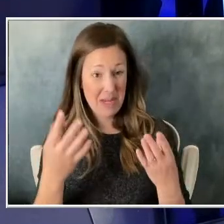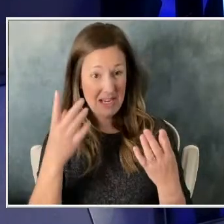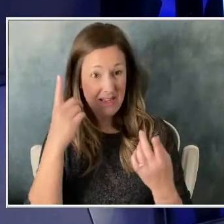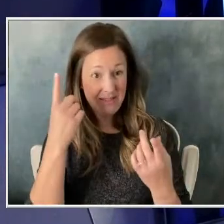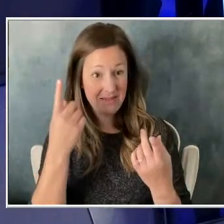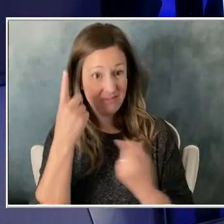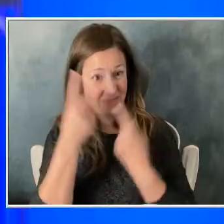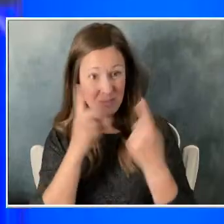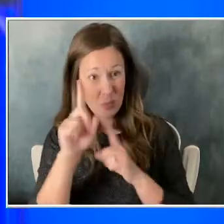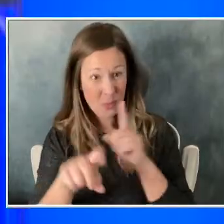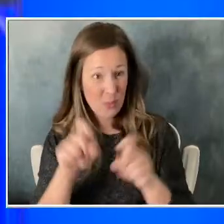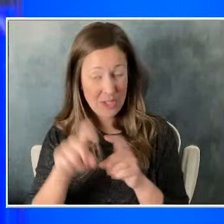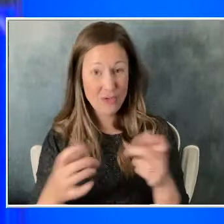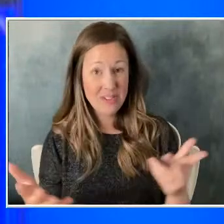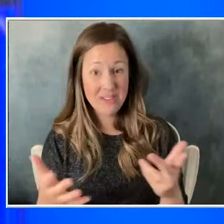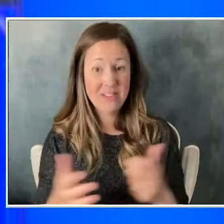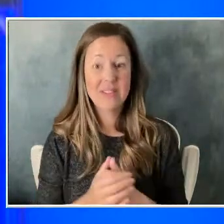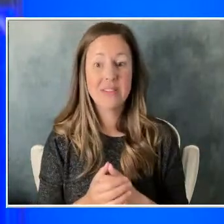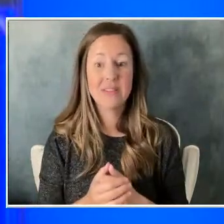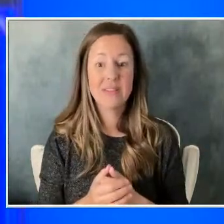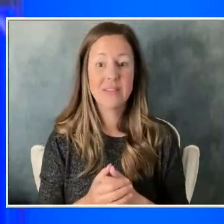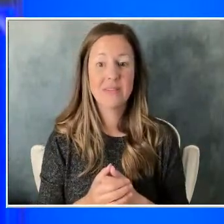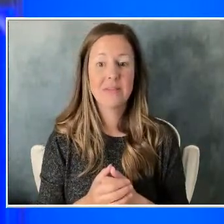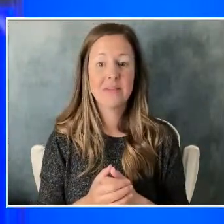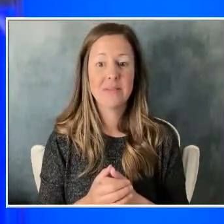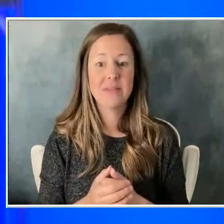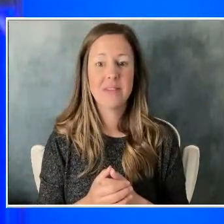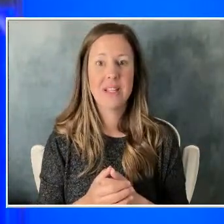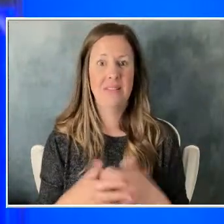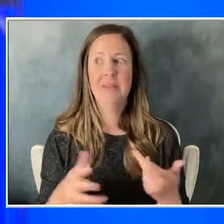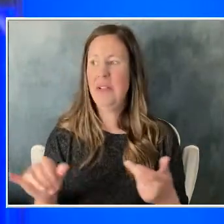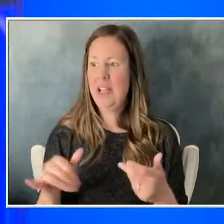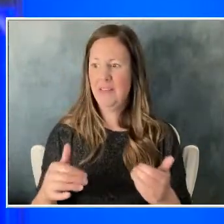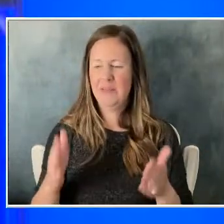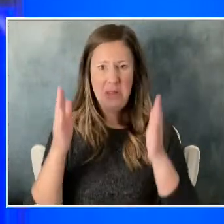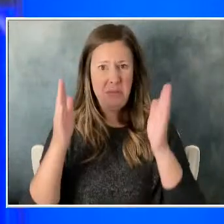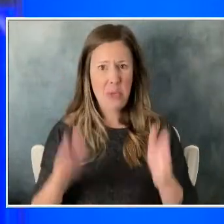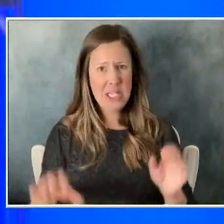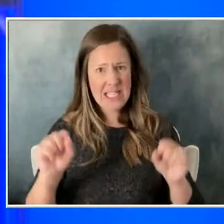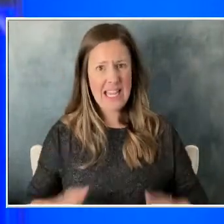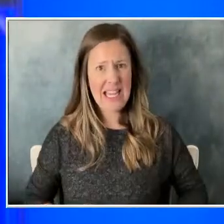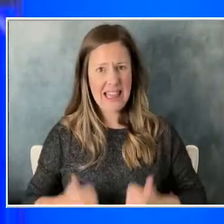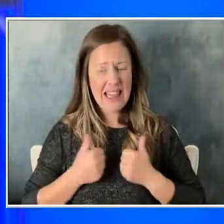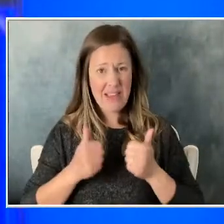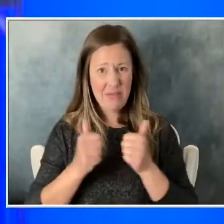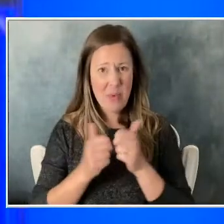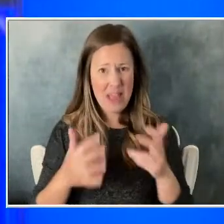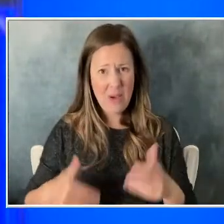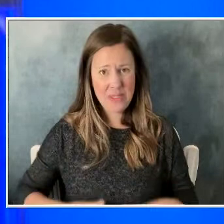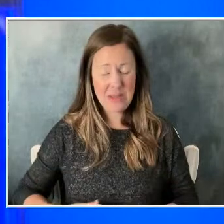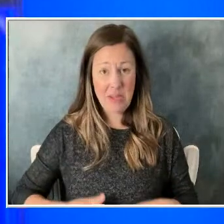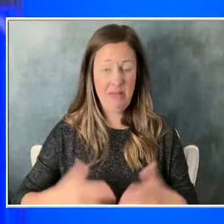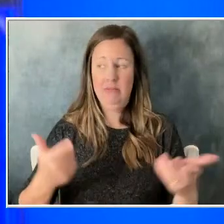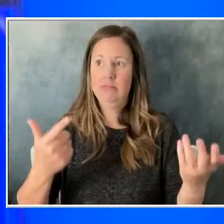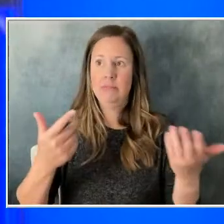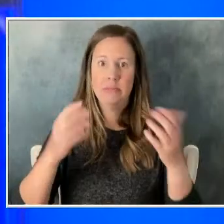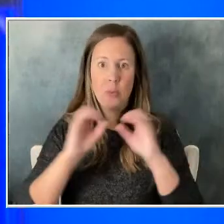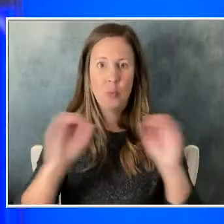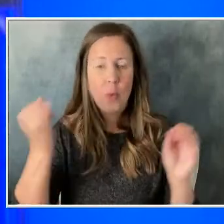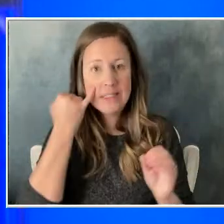The first one was, can I live without a stomach? Because I didn't even think of that before. And yes, that was my